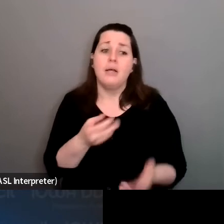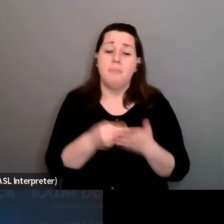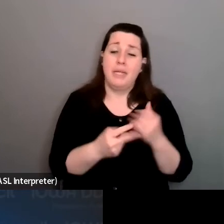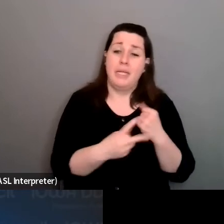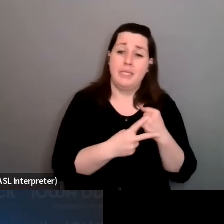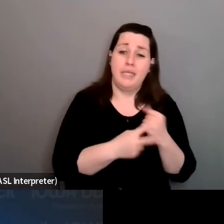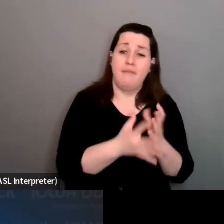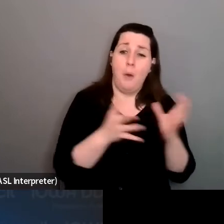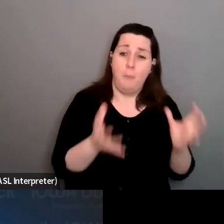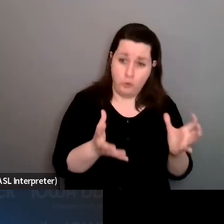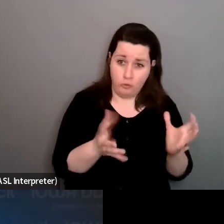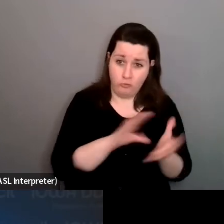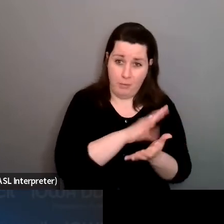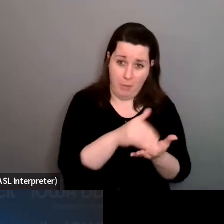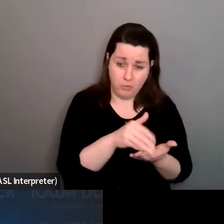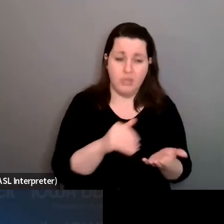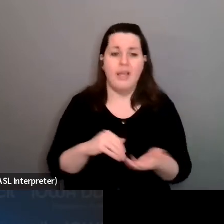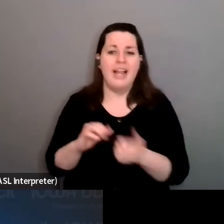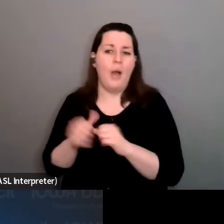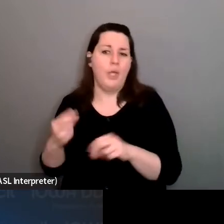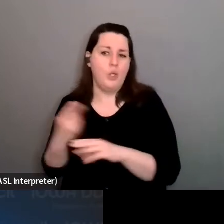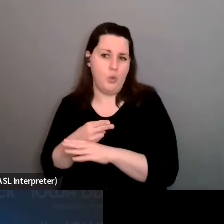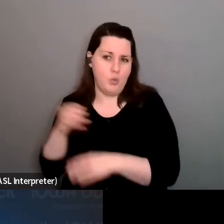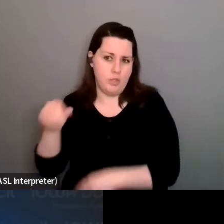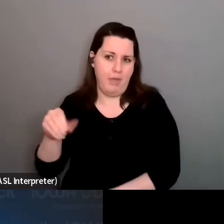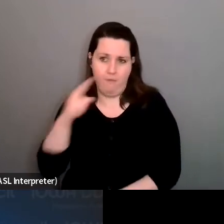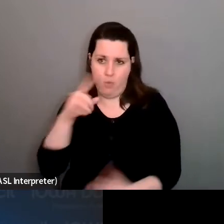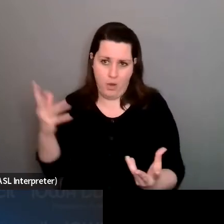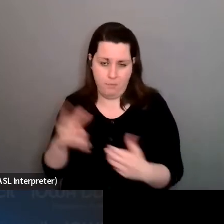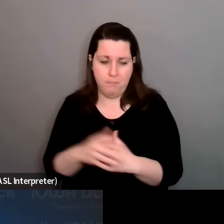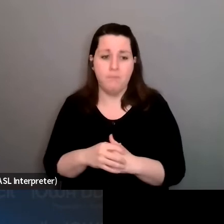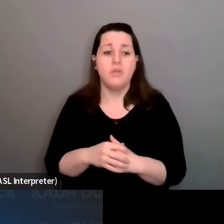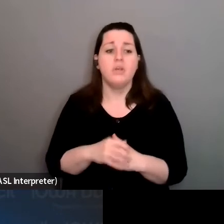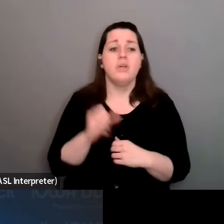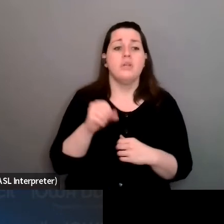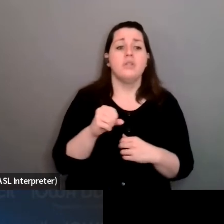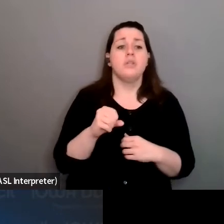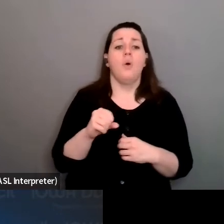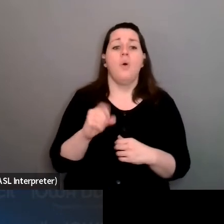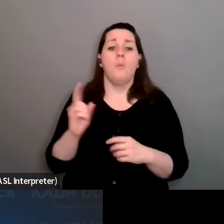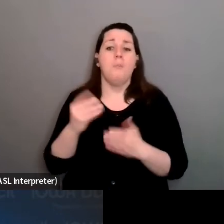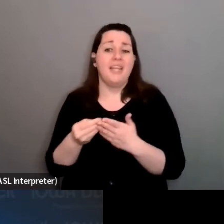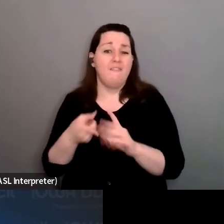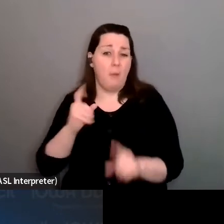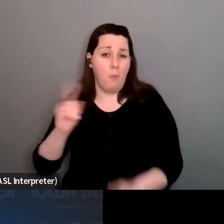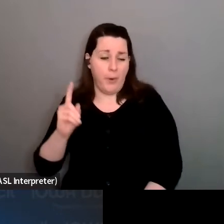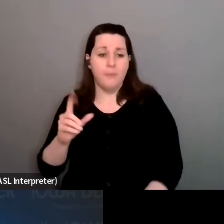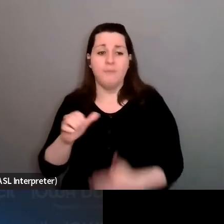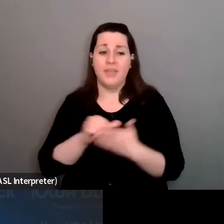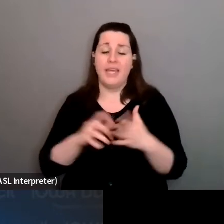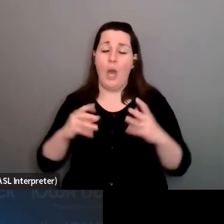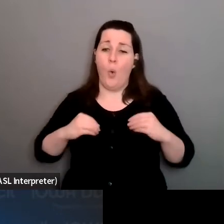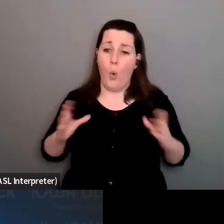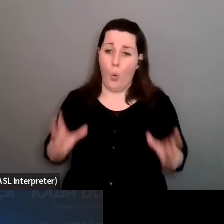and how can I spend it? So when we look at the contribution sources, the account owner, which we've established